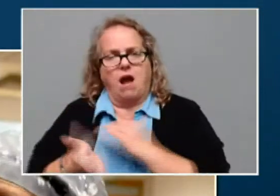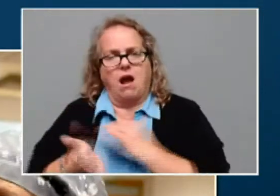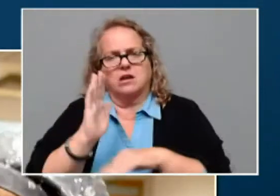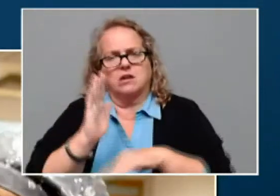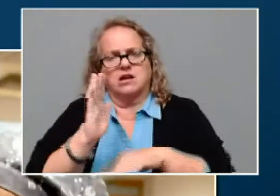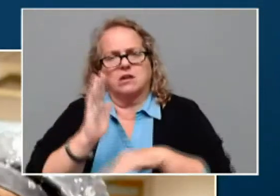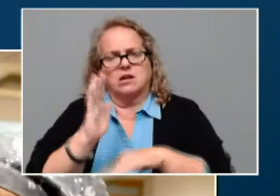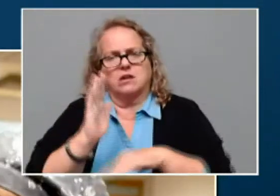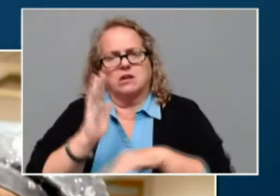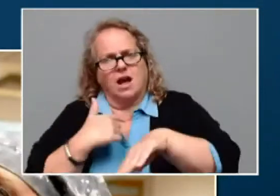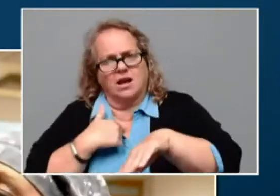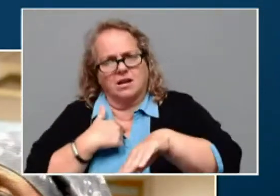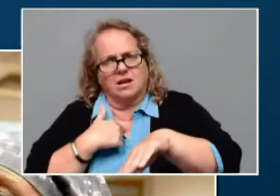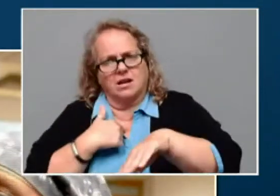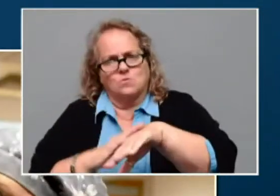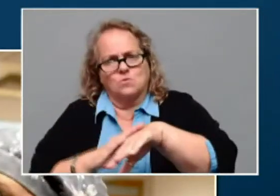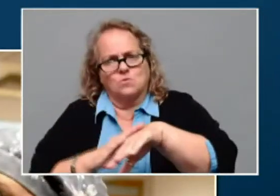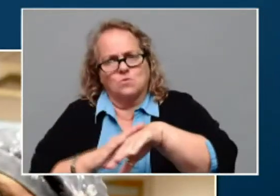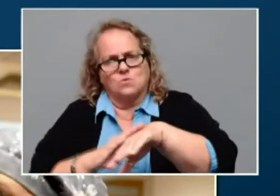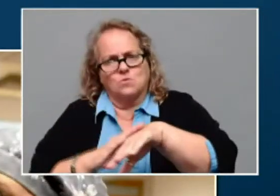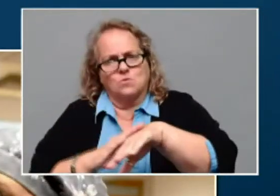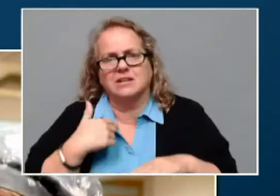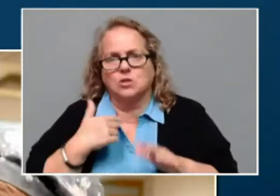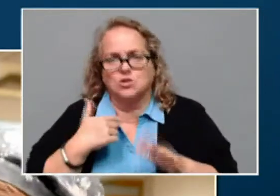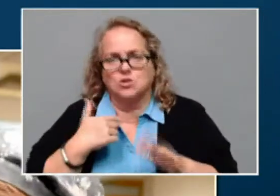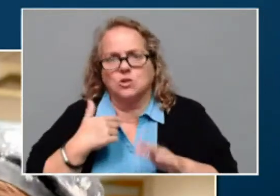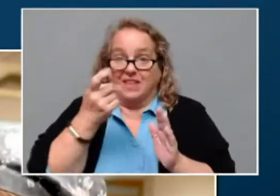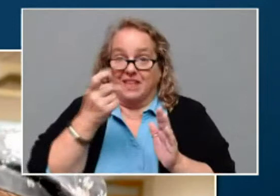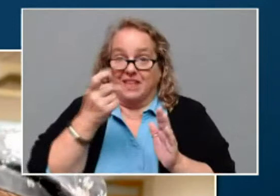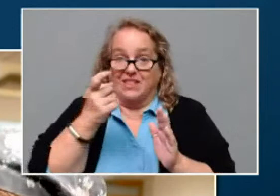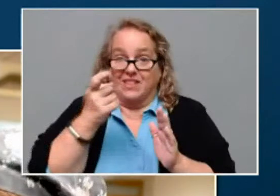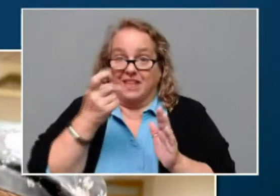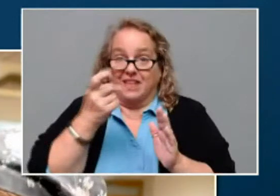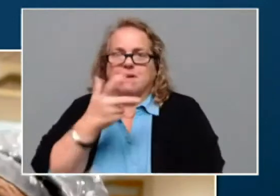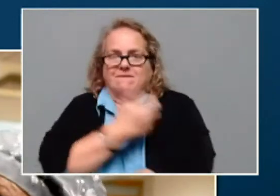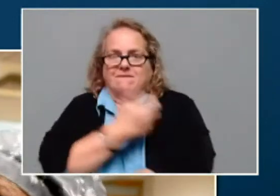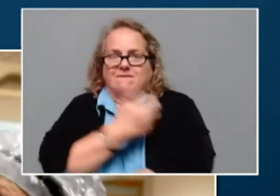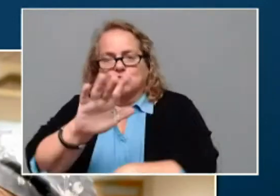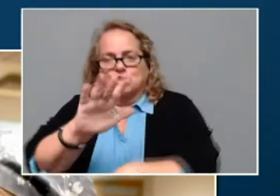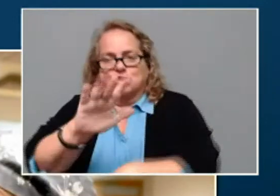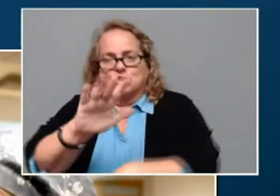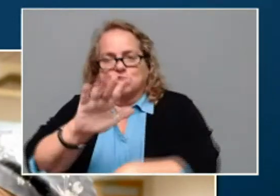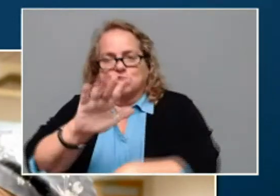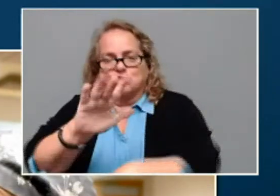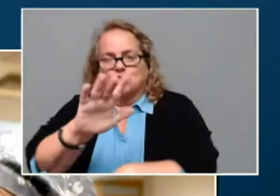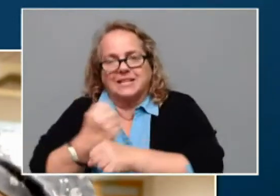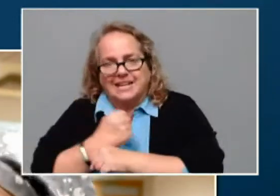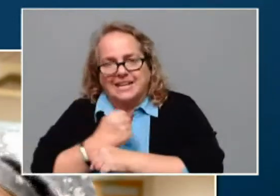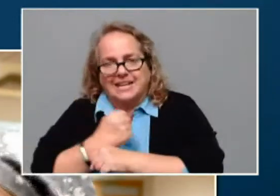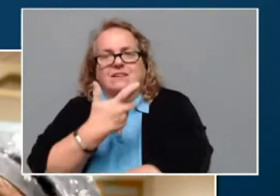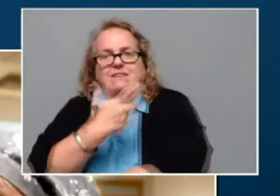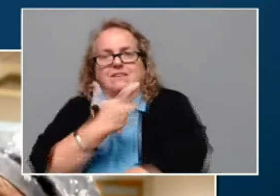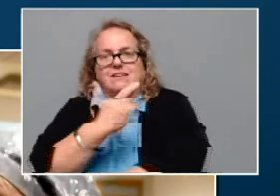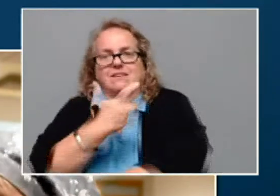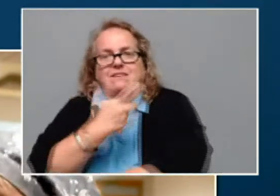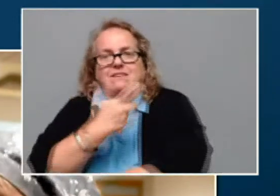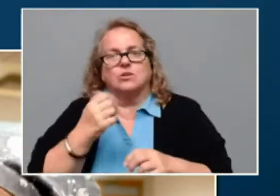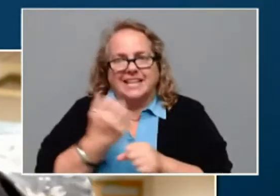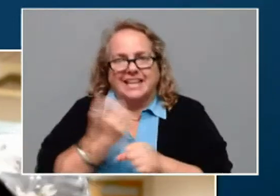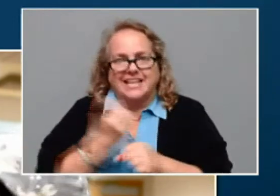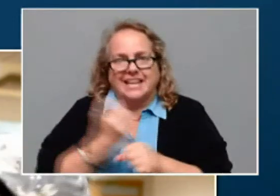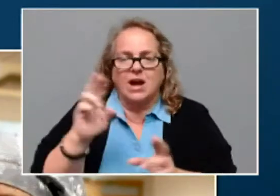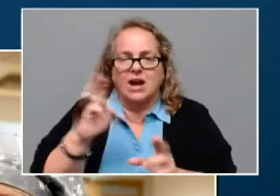We developed this vaccine, here's your time to get vaccinated, work up, an immunity to this virus before it gets